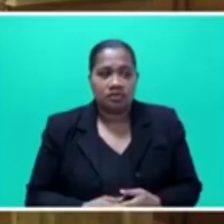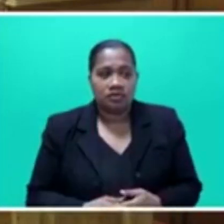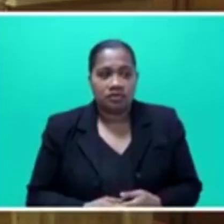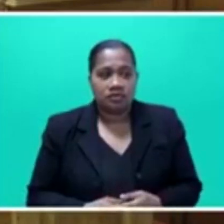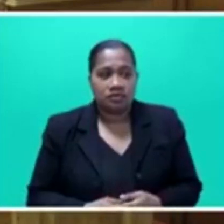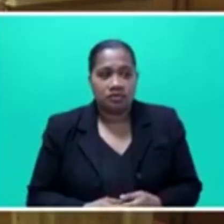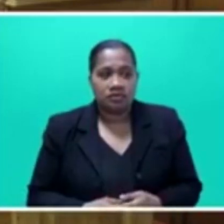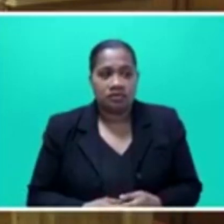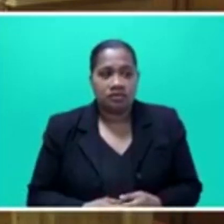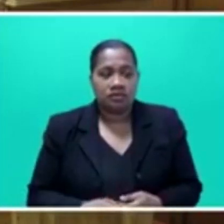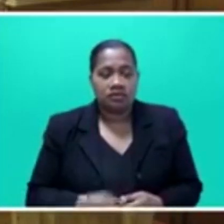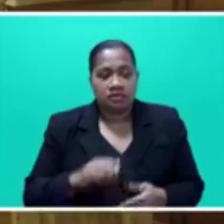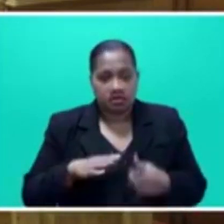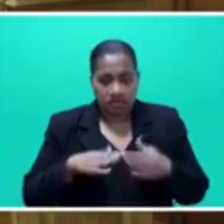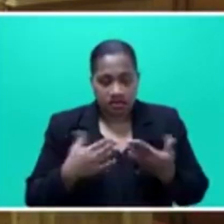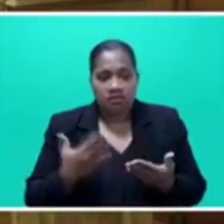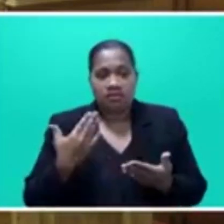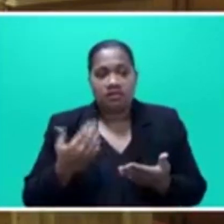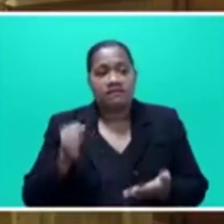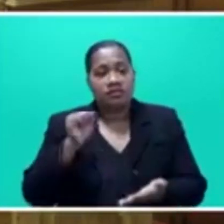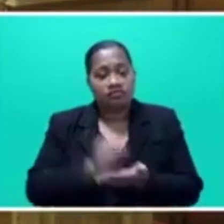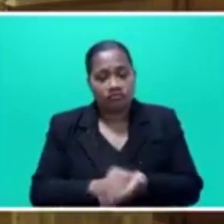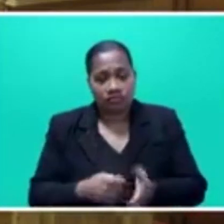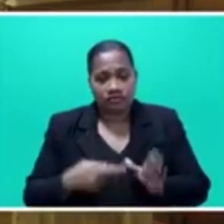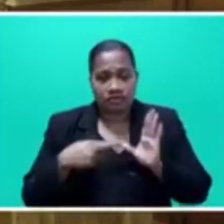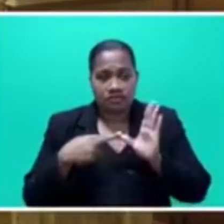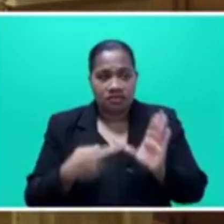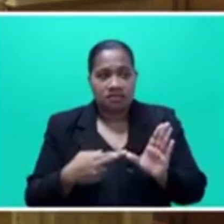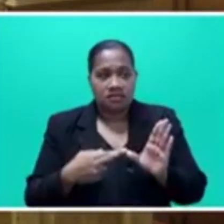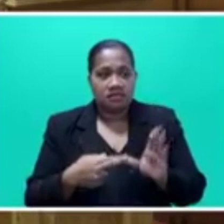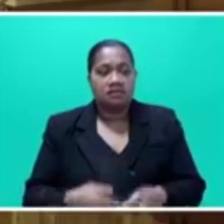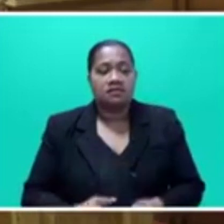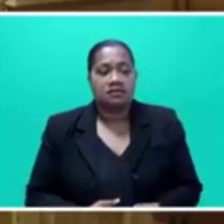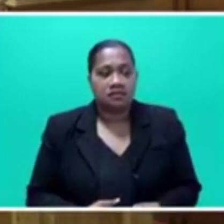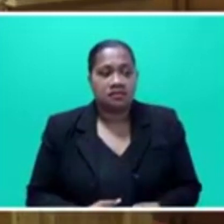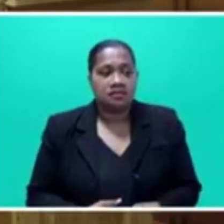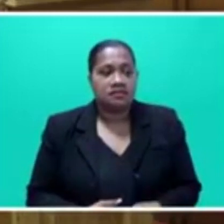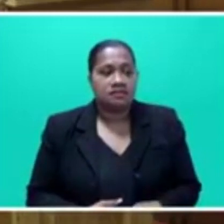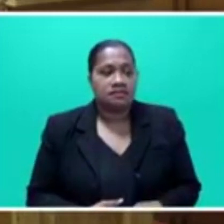We'll have the right of reply for